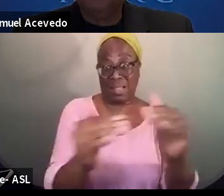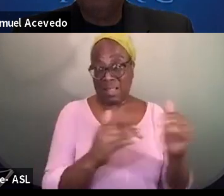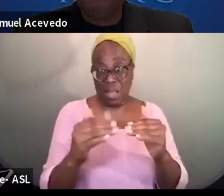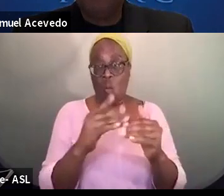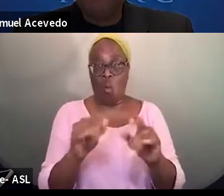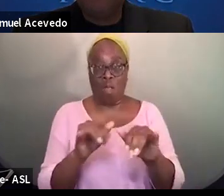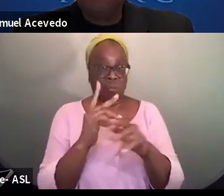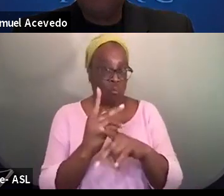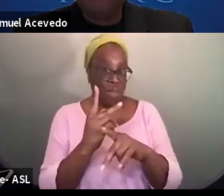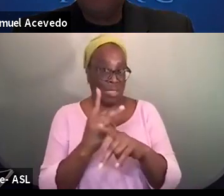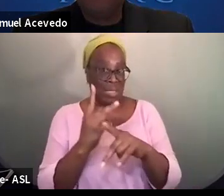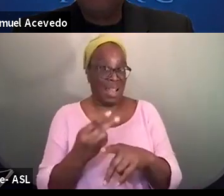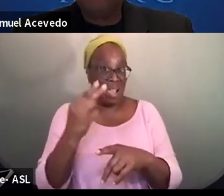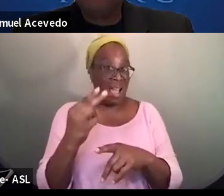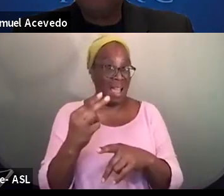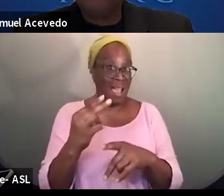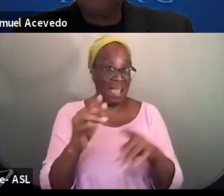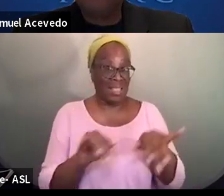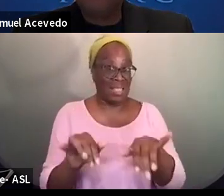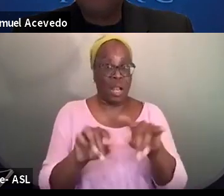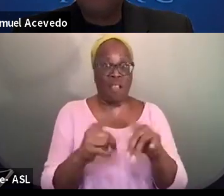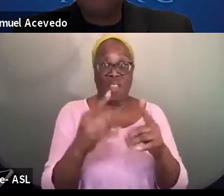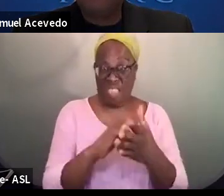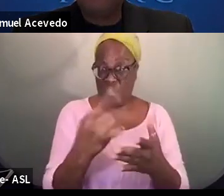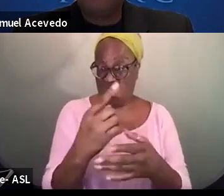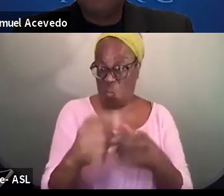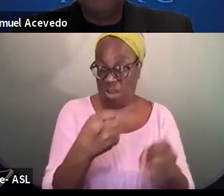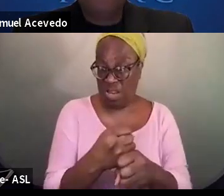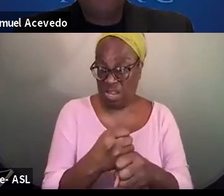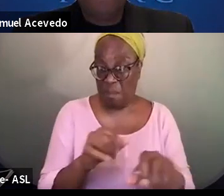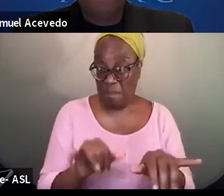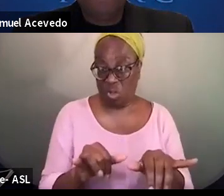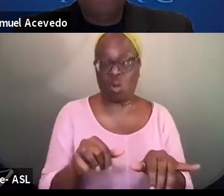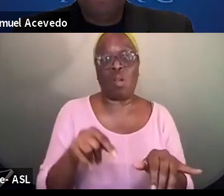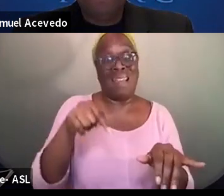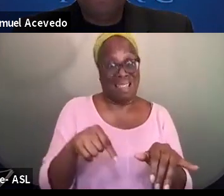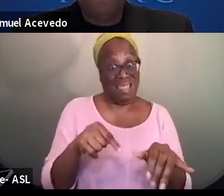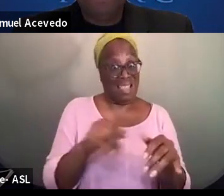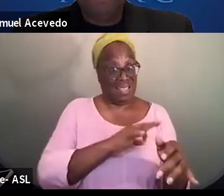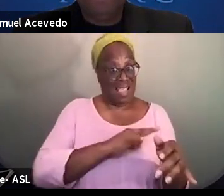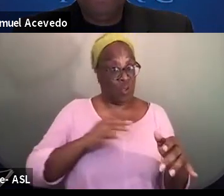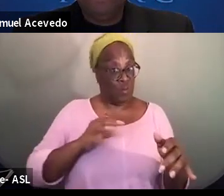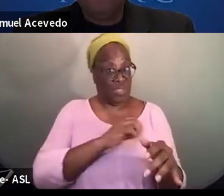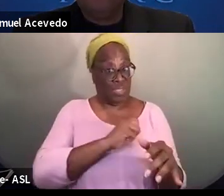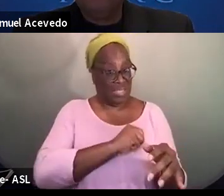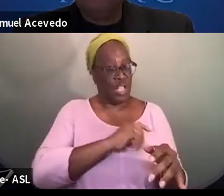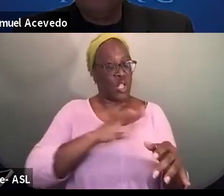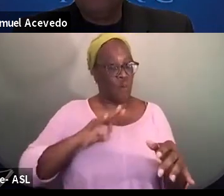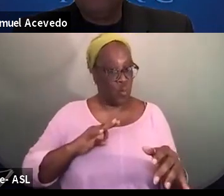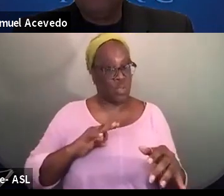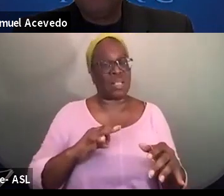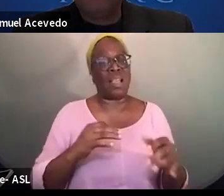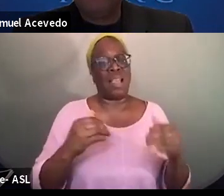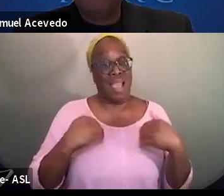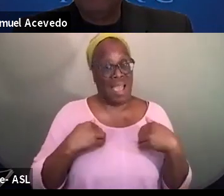academic standards. But it was a 1-year measure. This task force was charged with devising a long-term way to increase diversity at the schools while maintaining